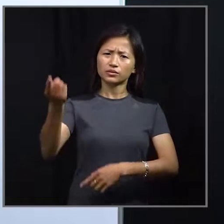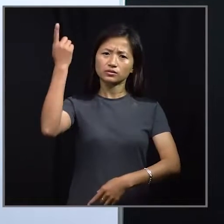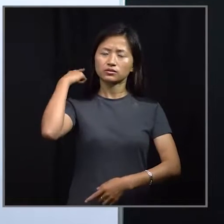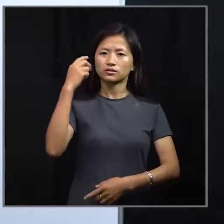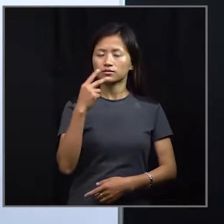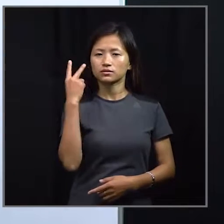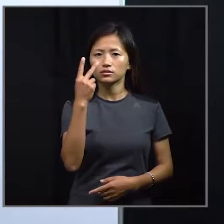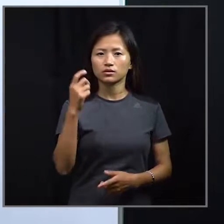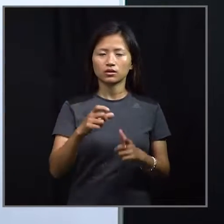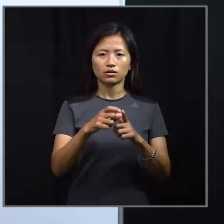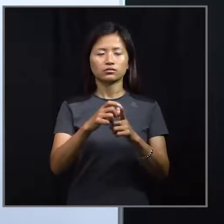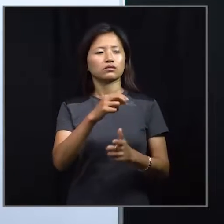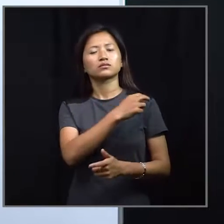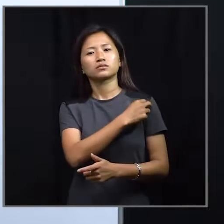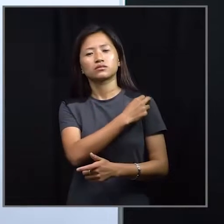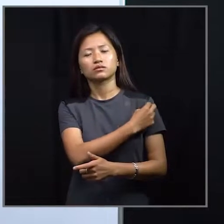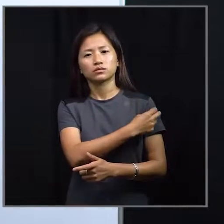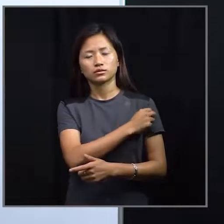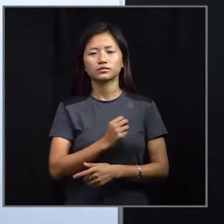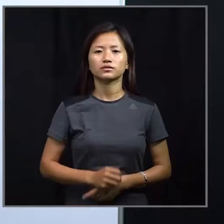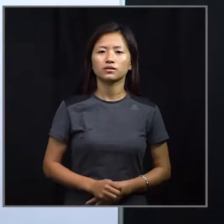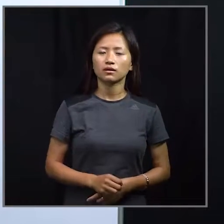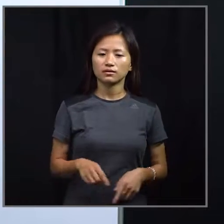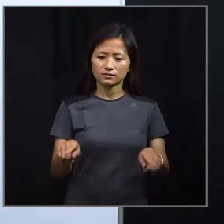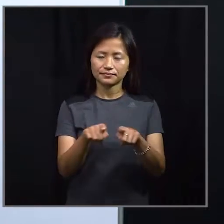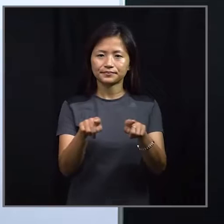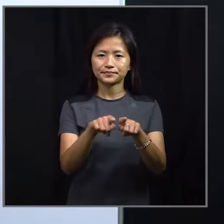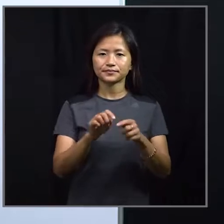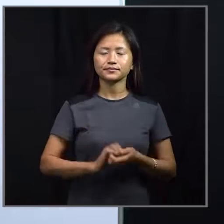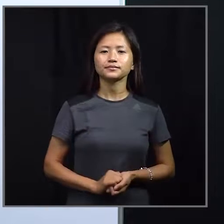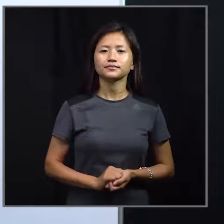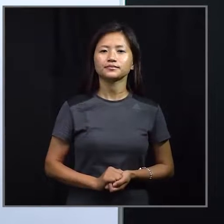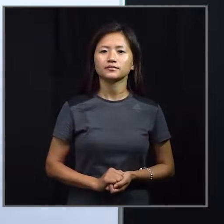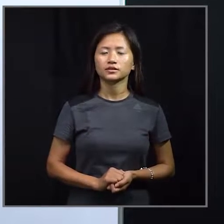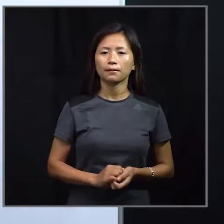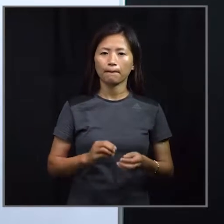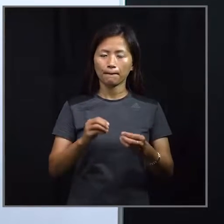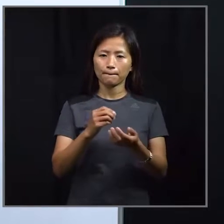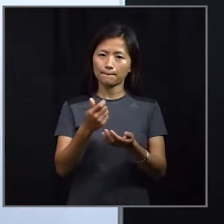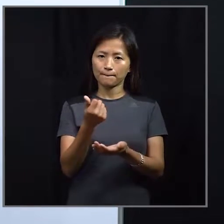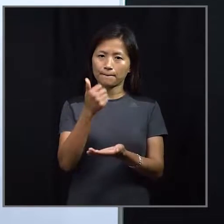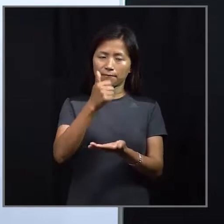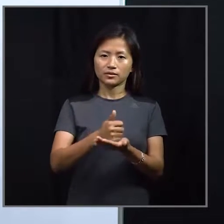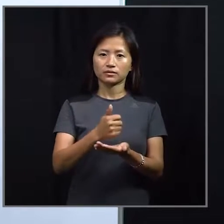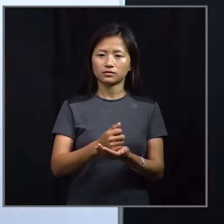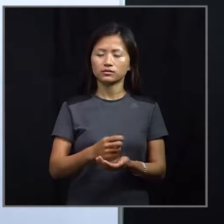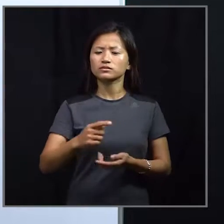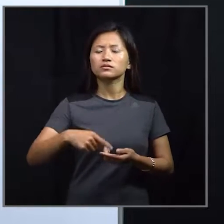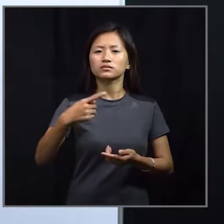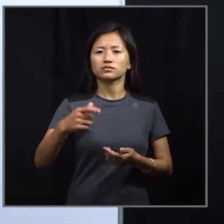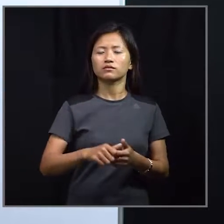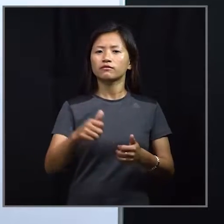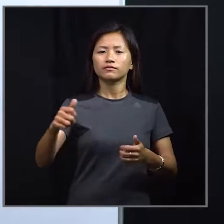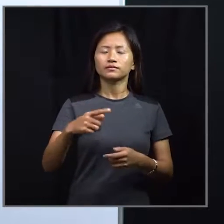A doctor will go to hospital. Likewise, a banker will go to the bank, so and so forth. There are